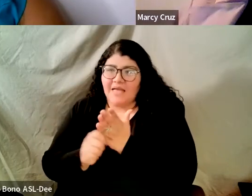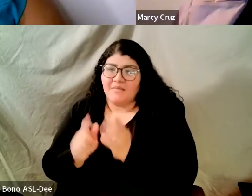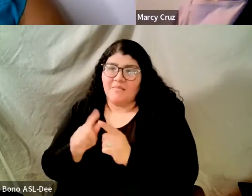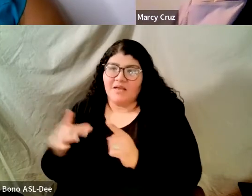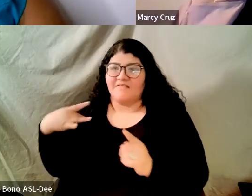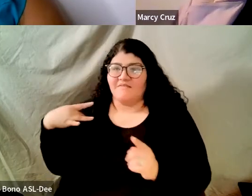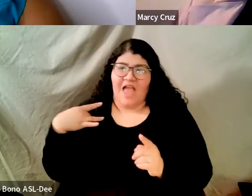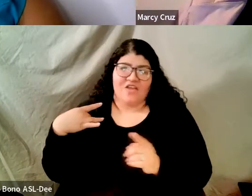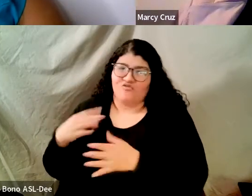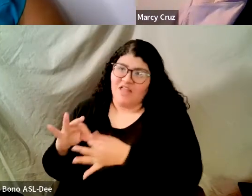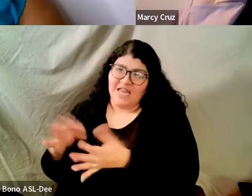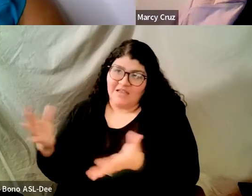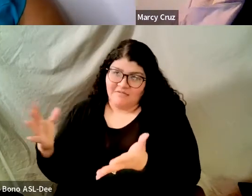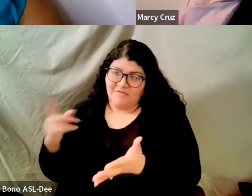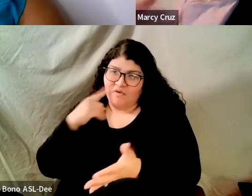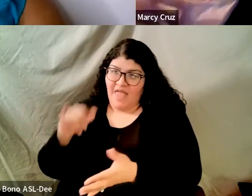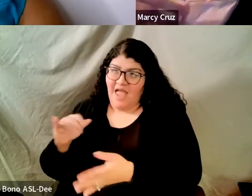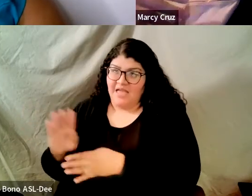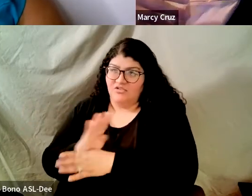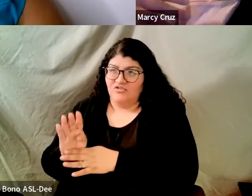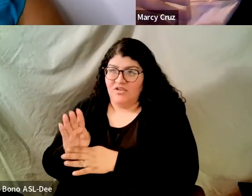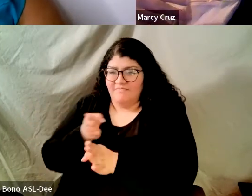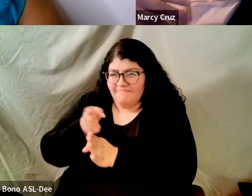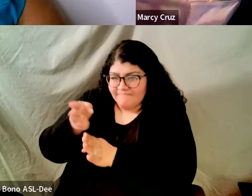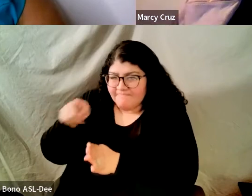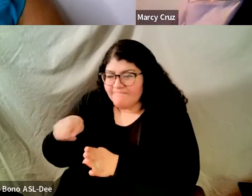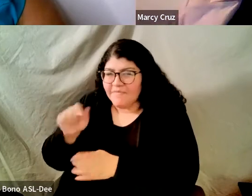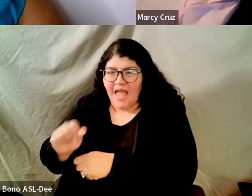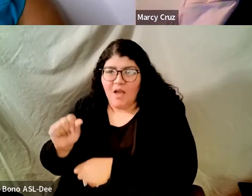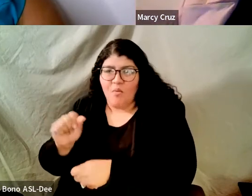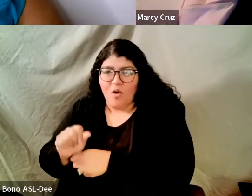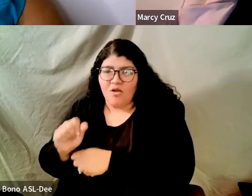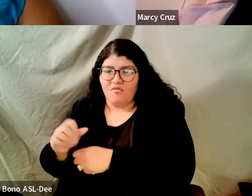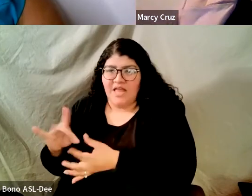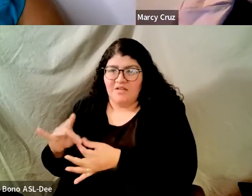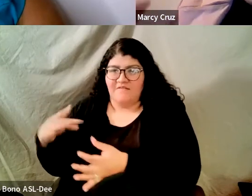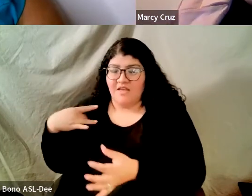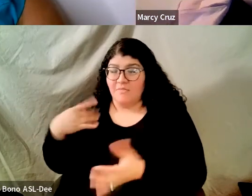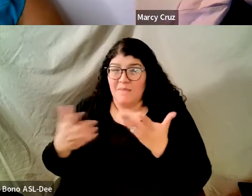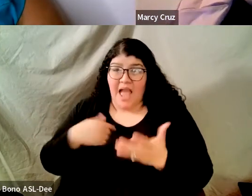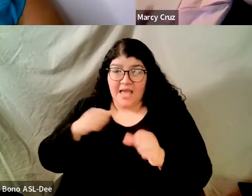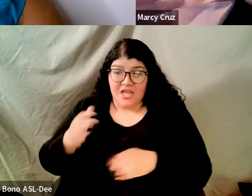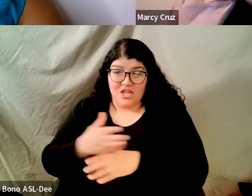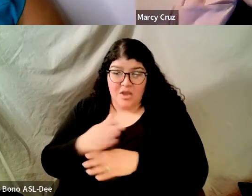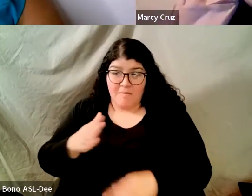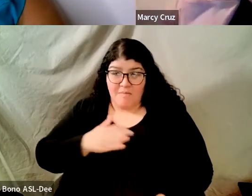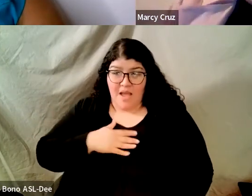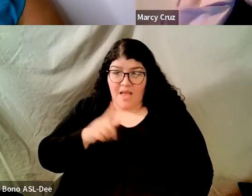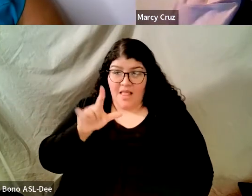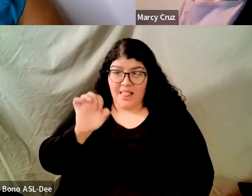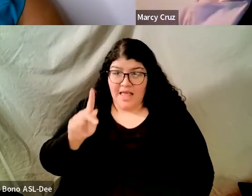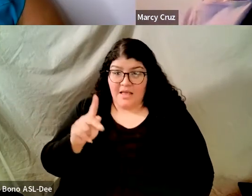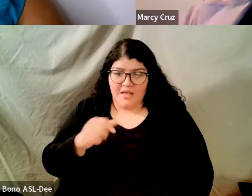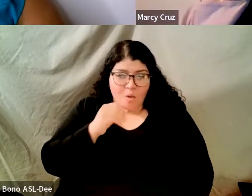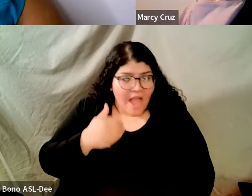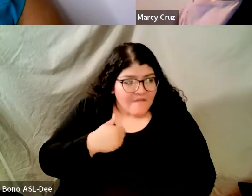related. So definitely, maybe I could share the link. I don't have it on me like right now